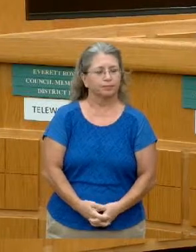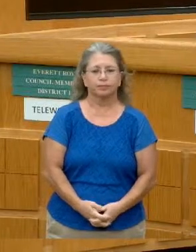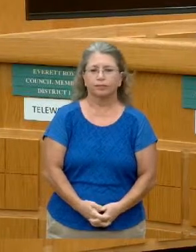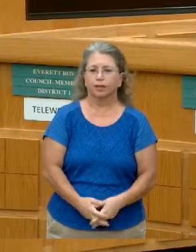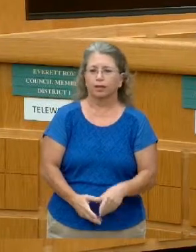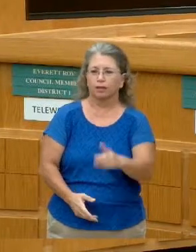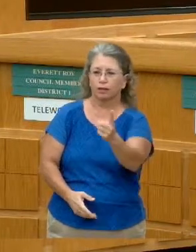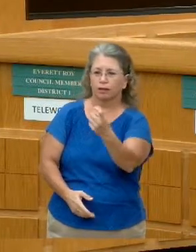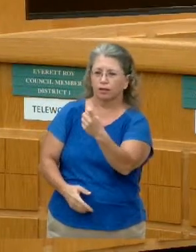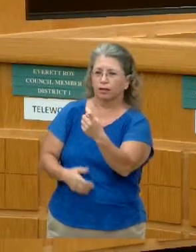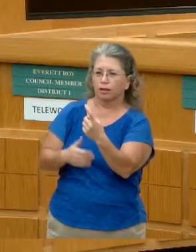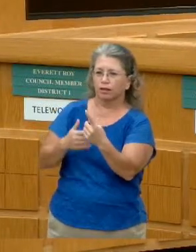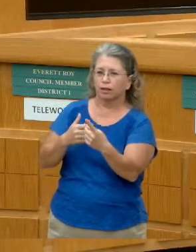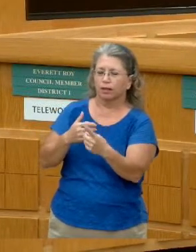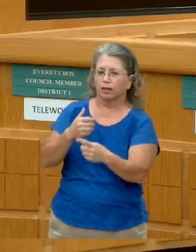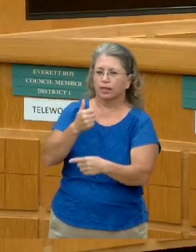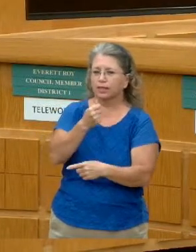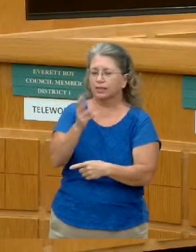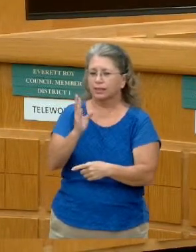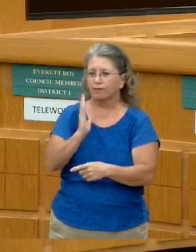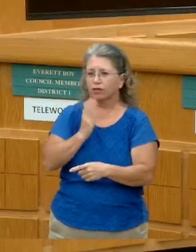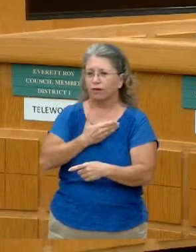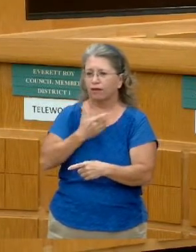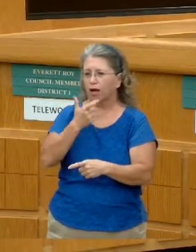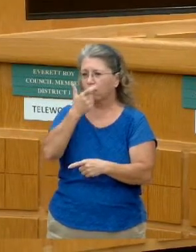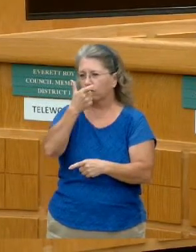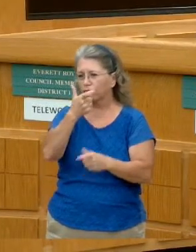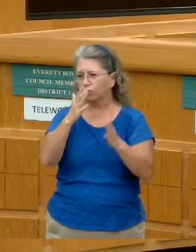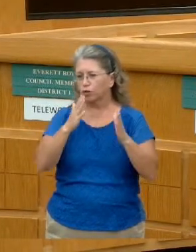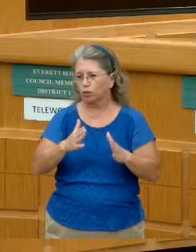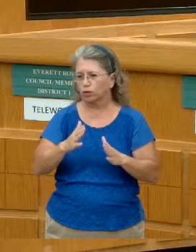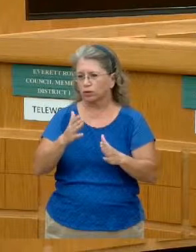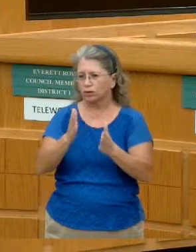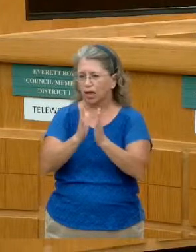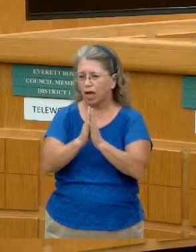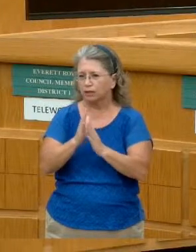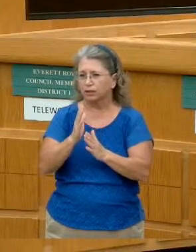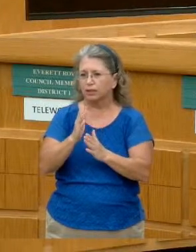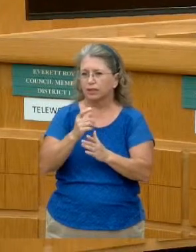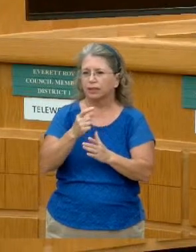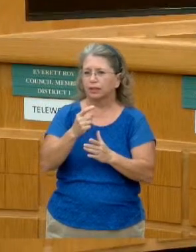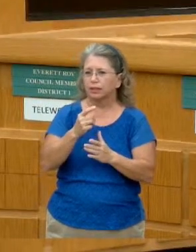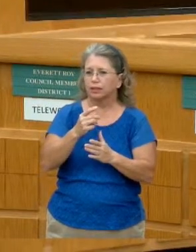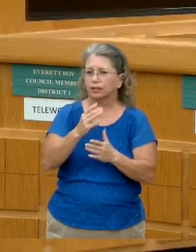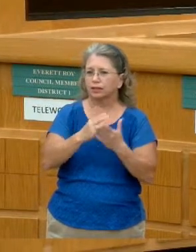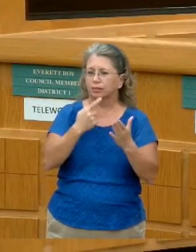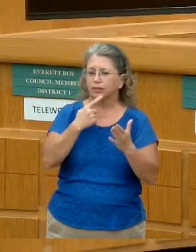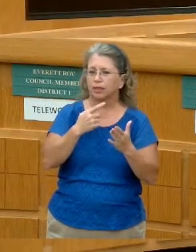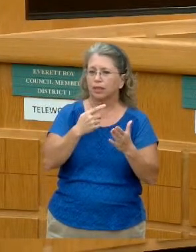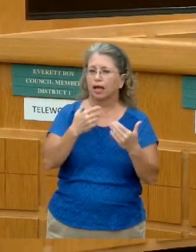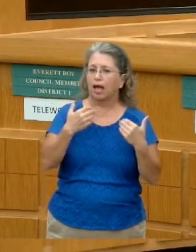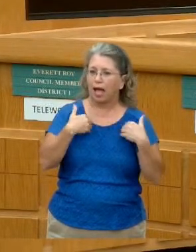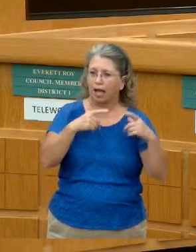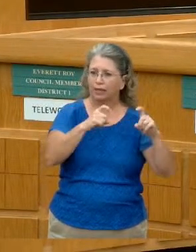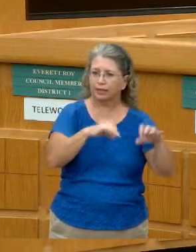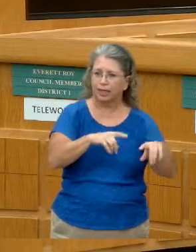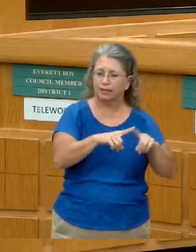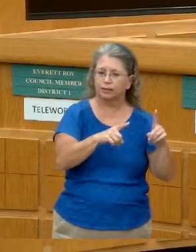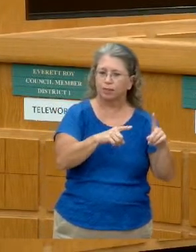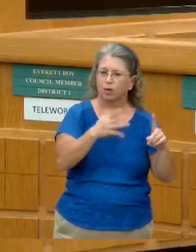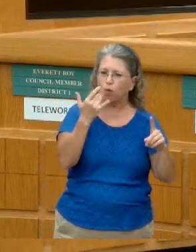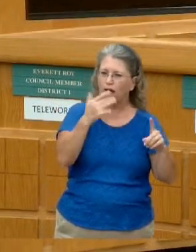Several of our viewers got some questions. One of them is, some of them got tested and they're wondering what's taking so long for the results to come